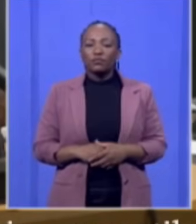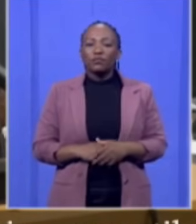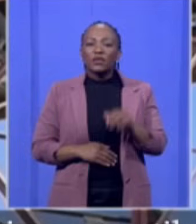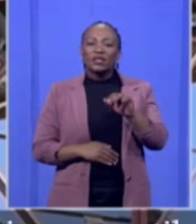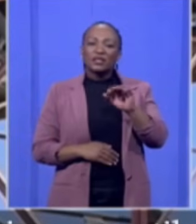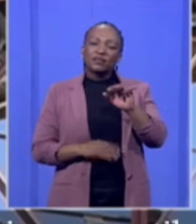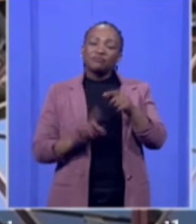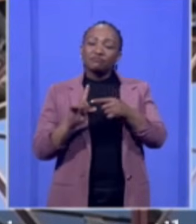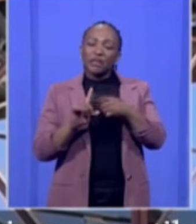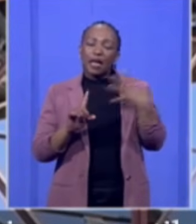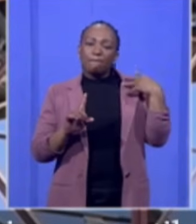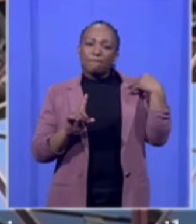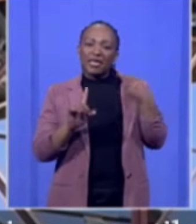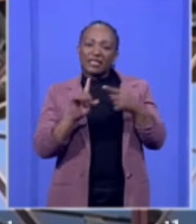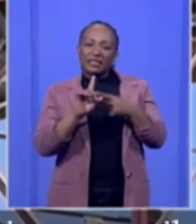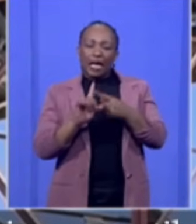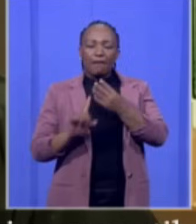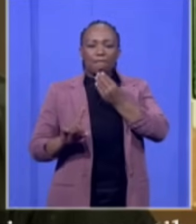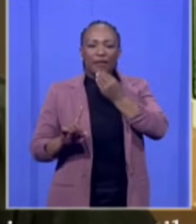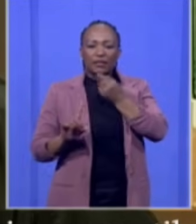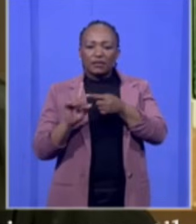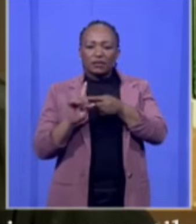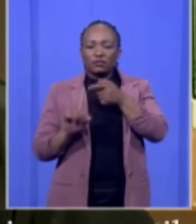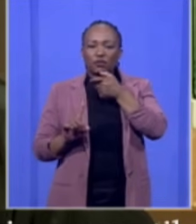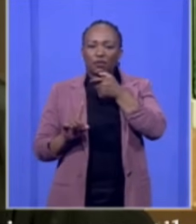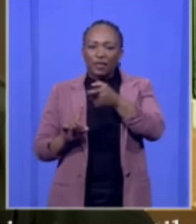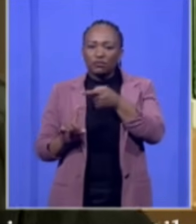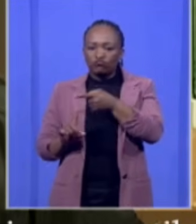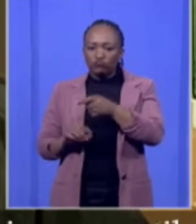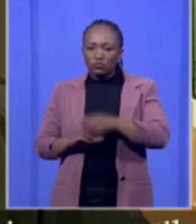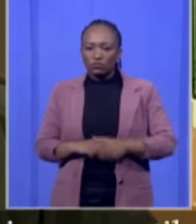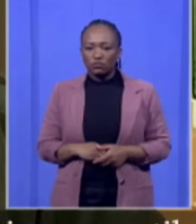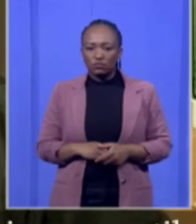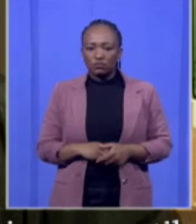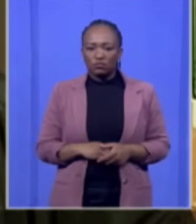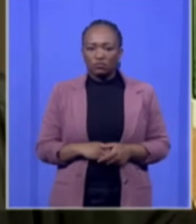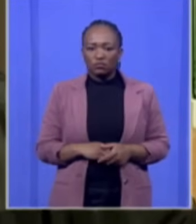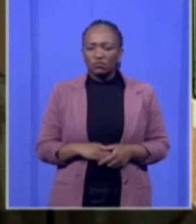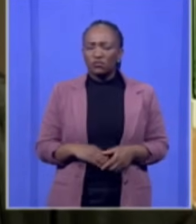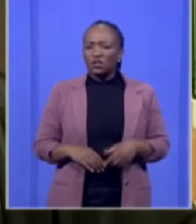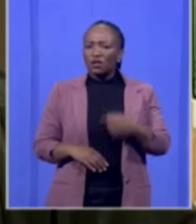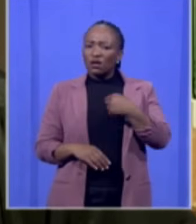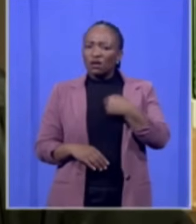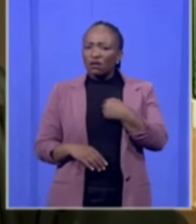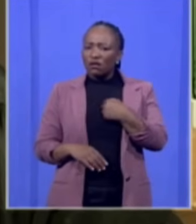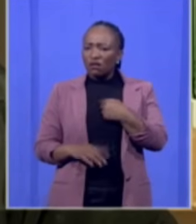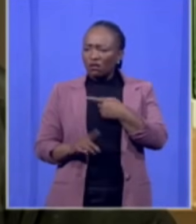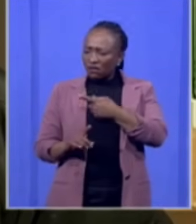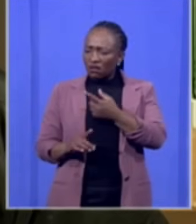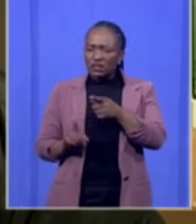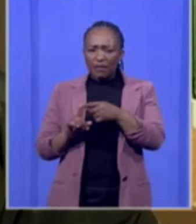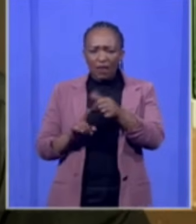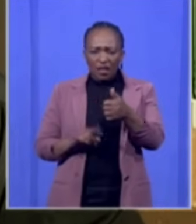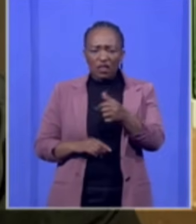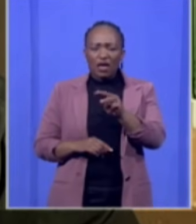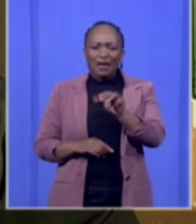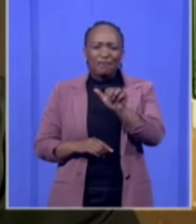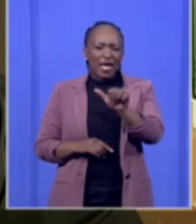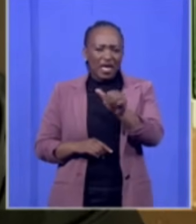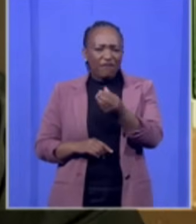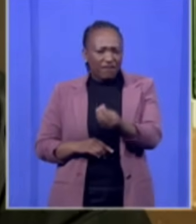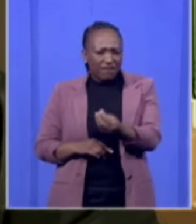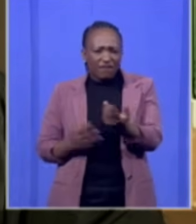o behile la hae ka le reng. Buyambo is having 2 master's degrees and many other qualifications. And the young chap